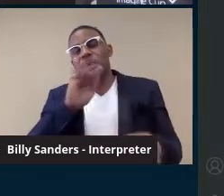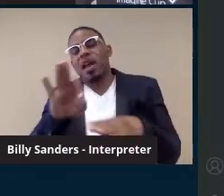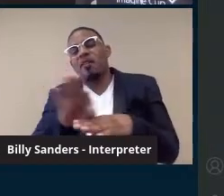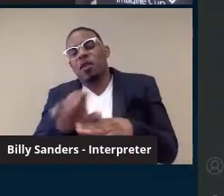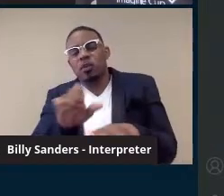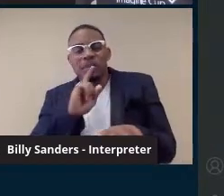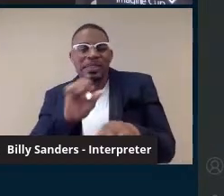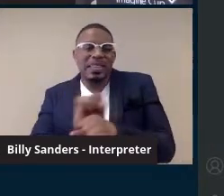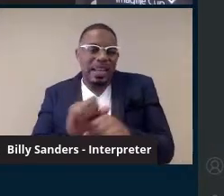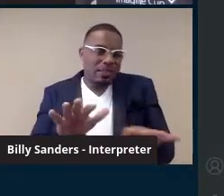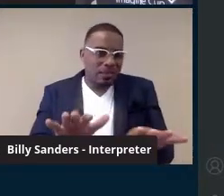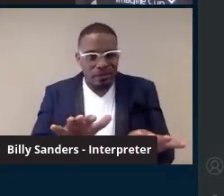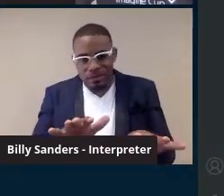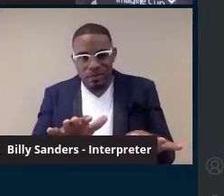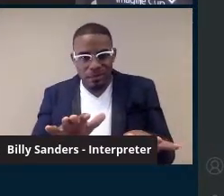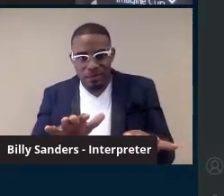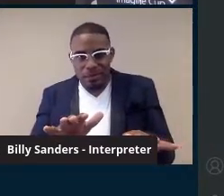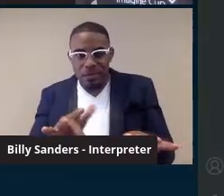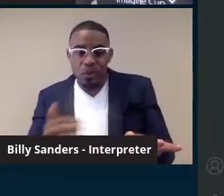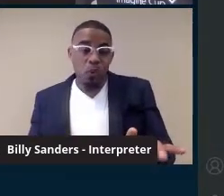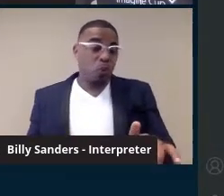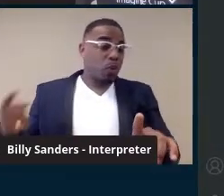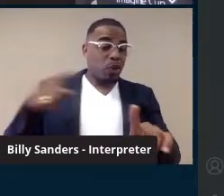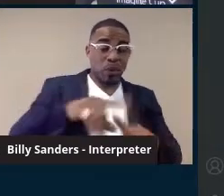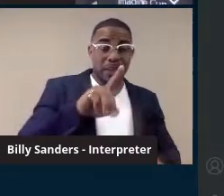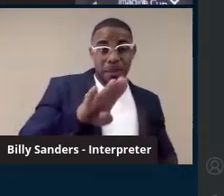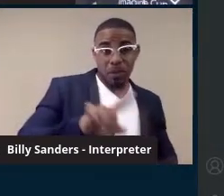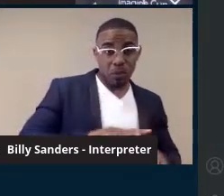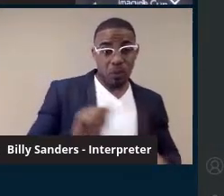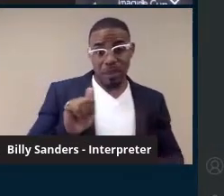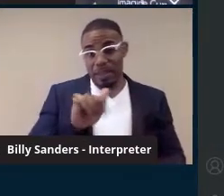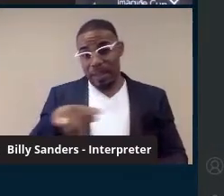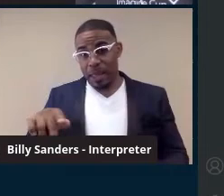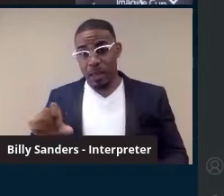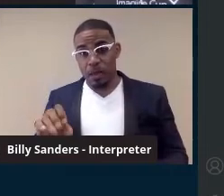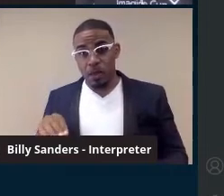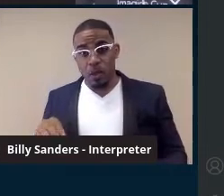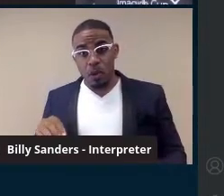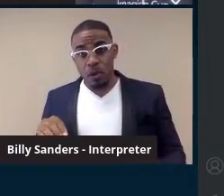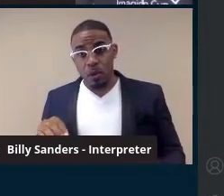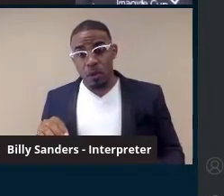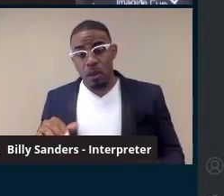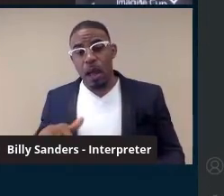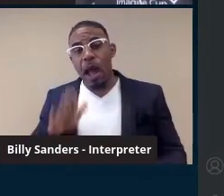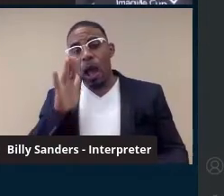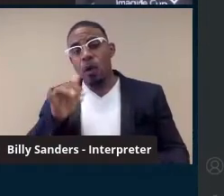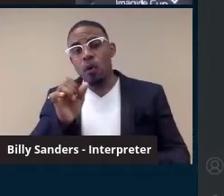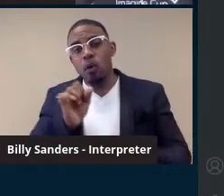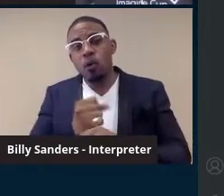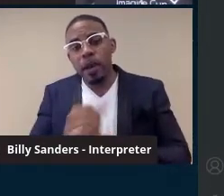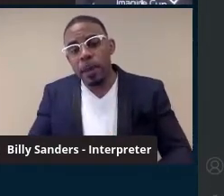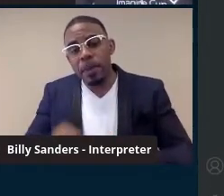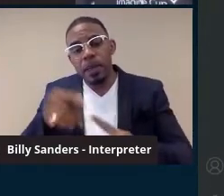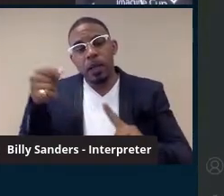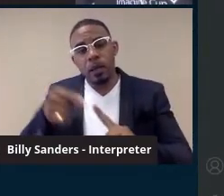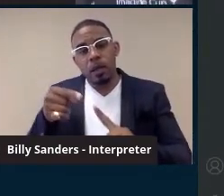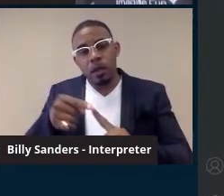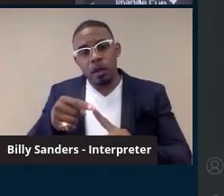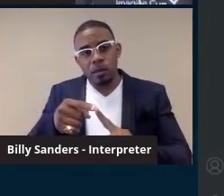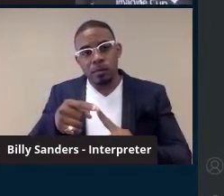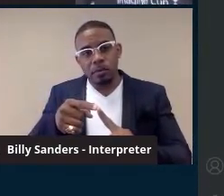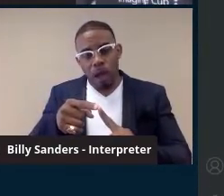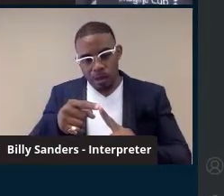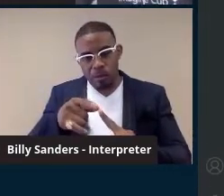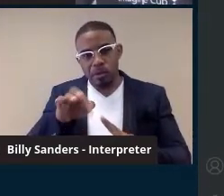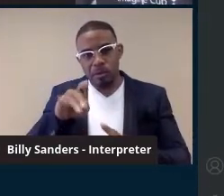is actually returning a database instance to our application. So I'm going to create a particular variable called